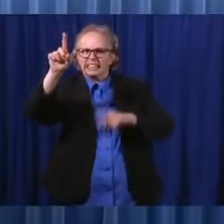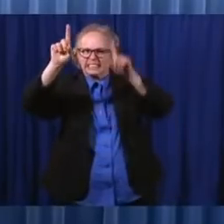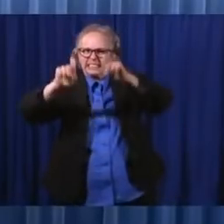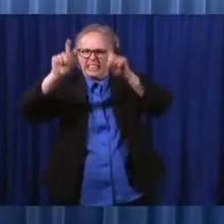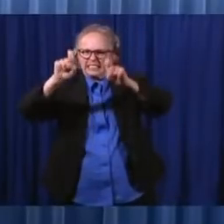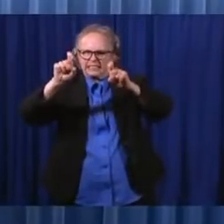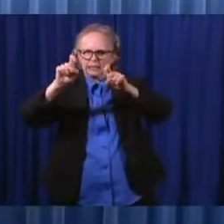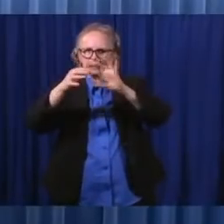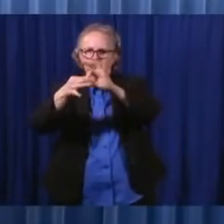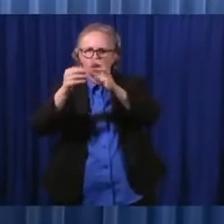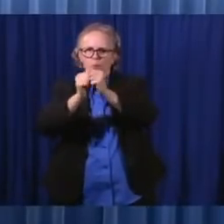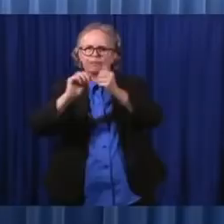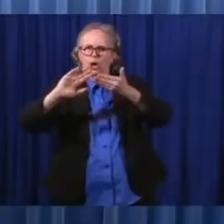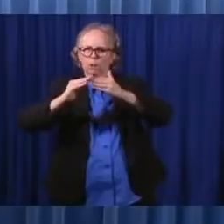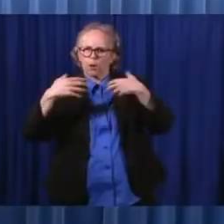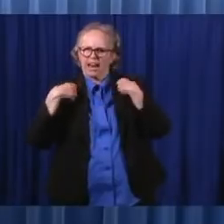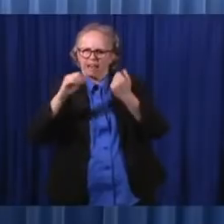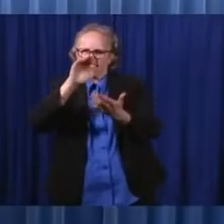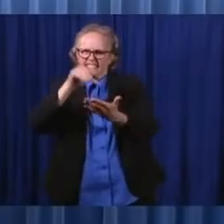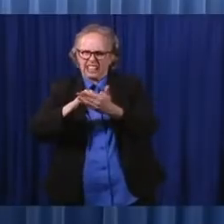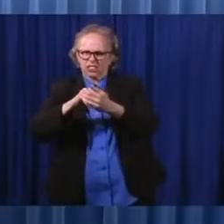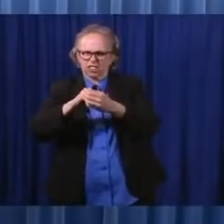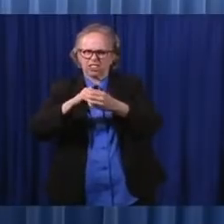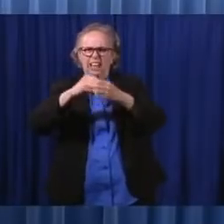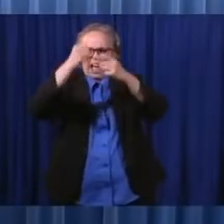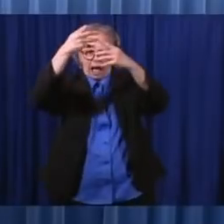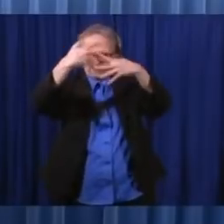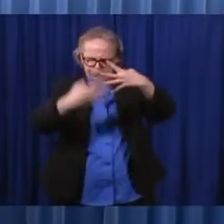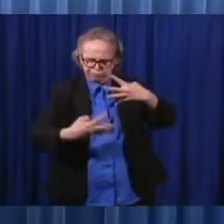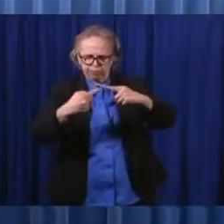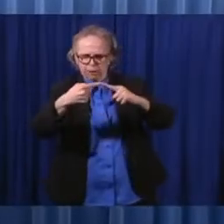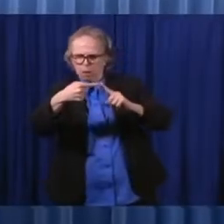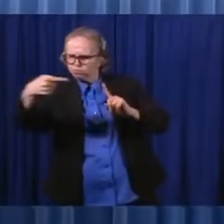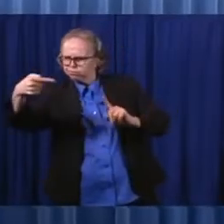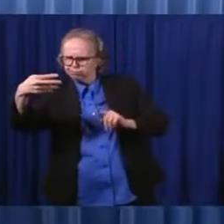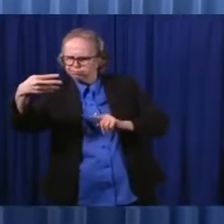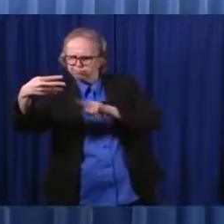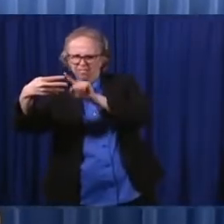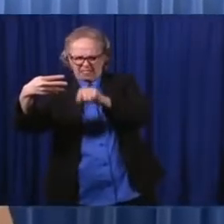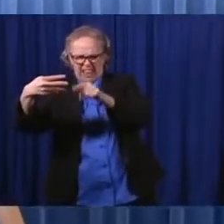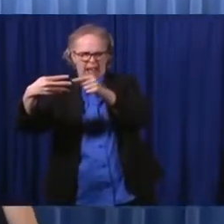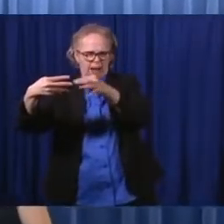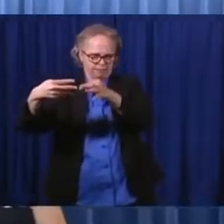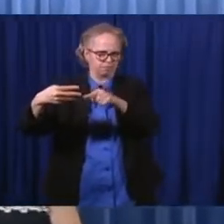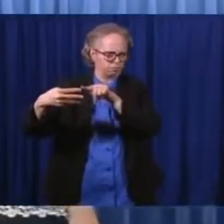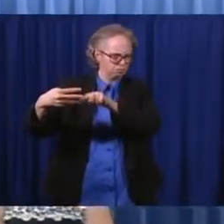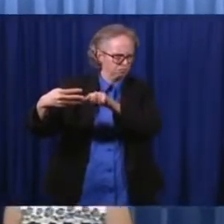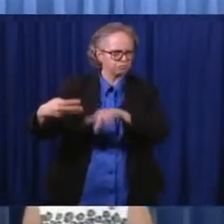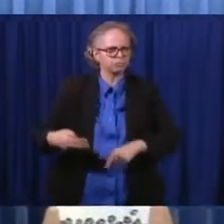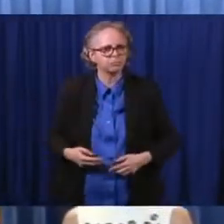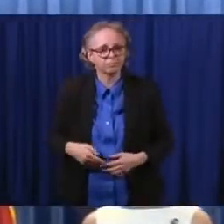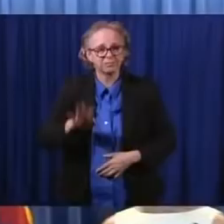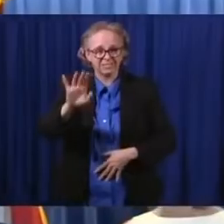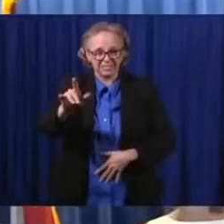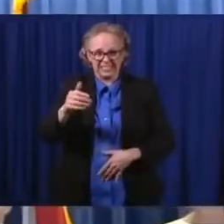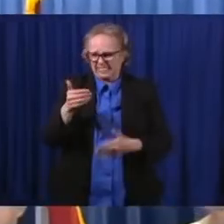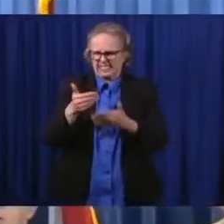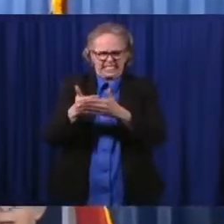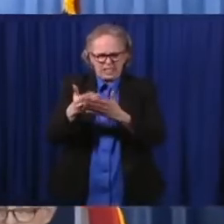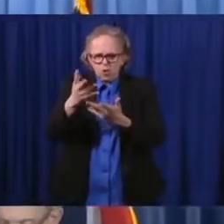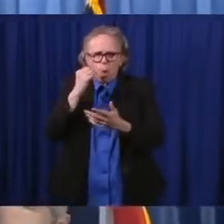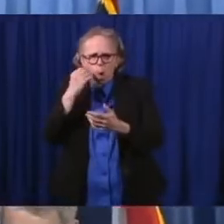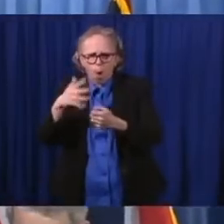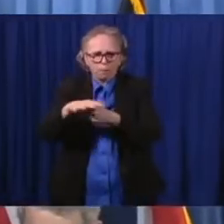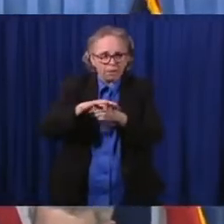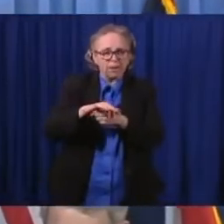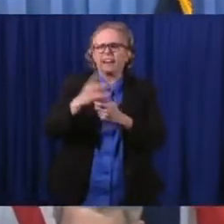places where you can get a test. Once you find a location that works for you, click on the link of the retailer or community testing site to